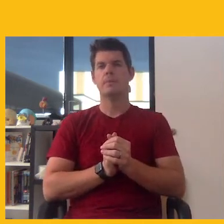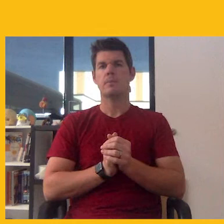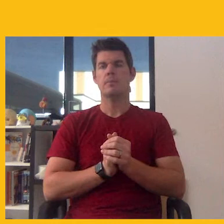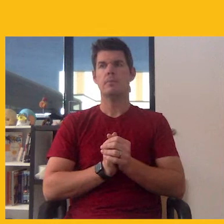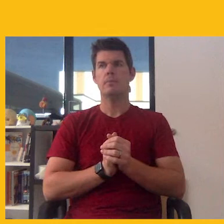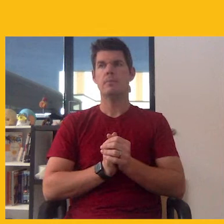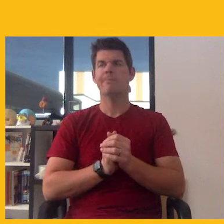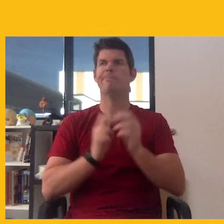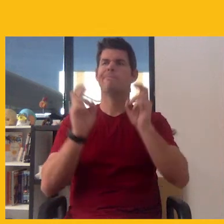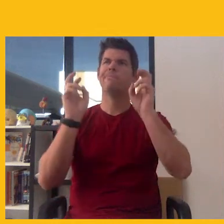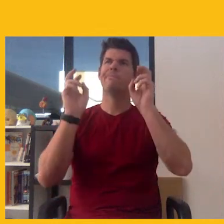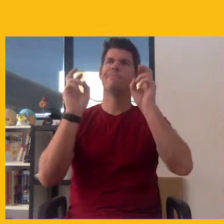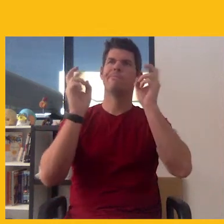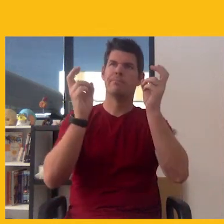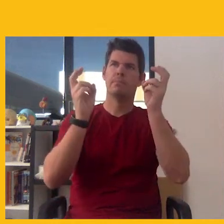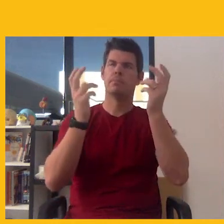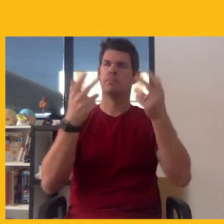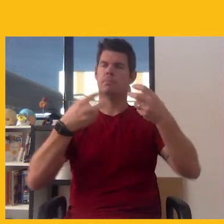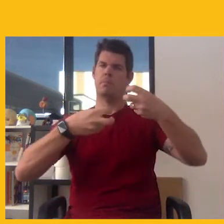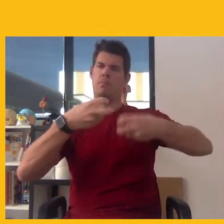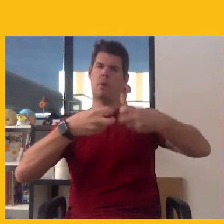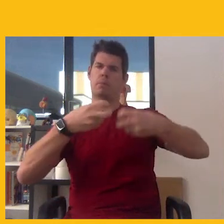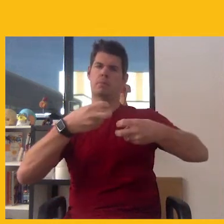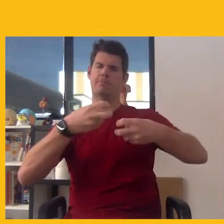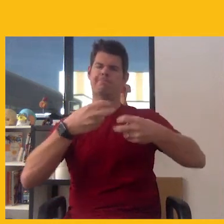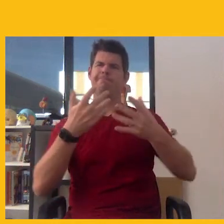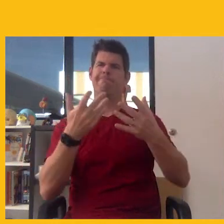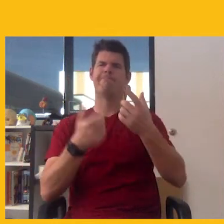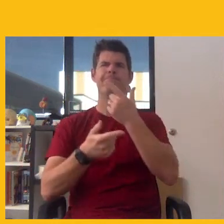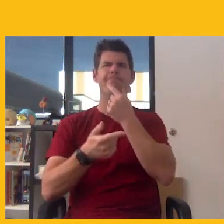a problem. So what is the problem here?